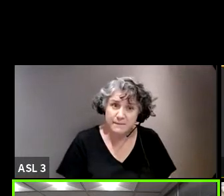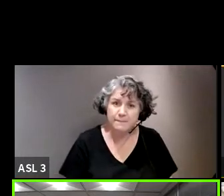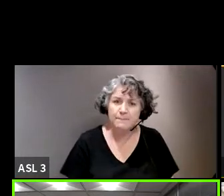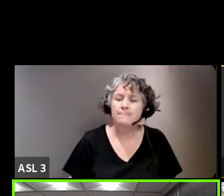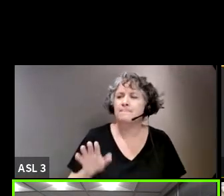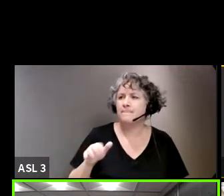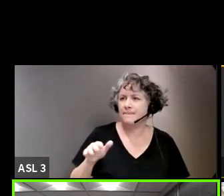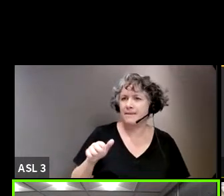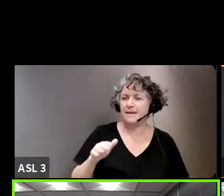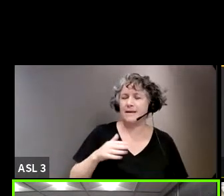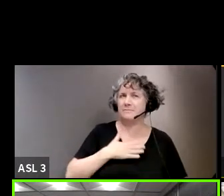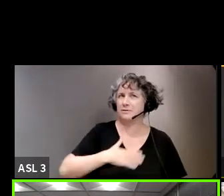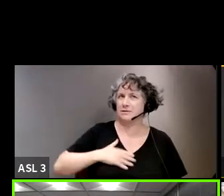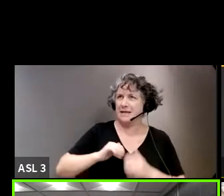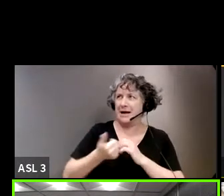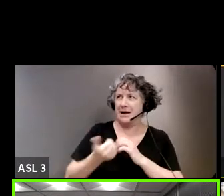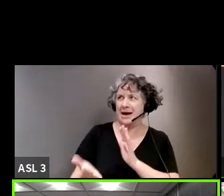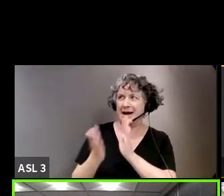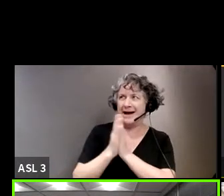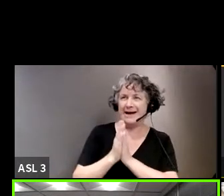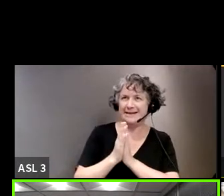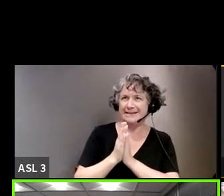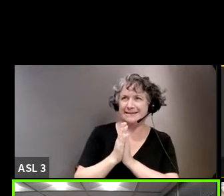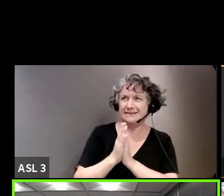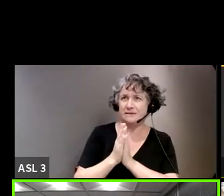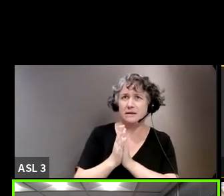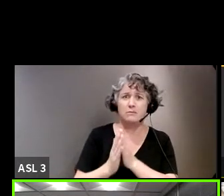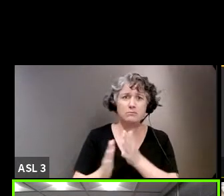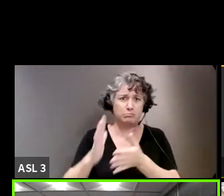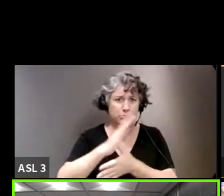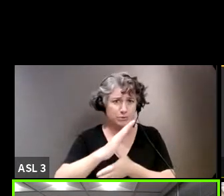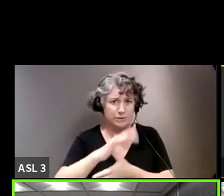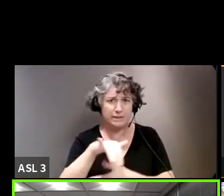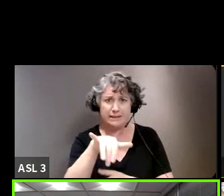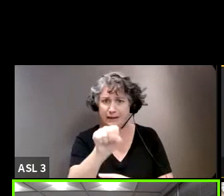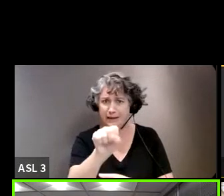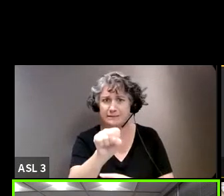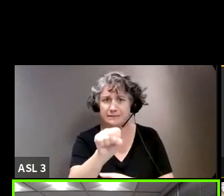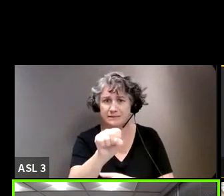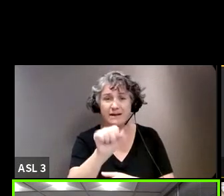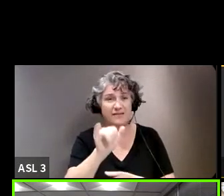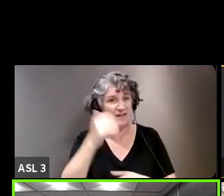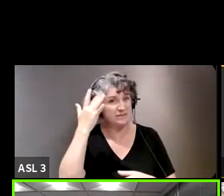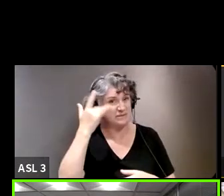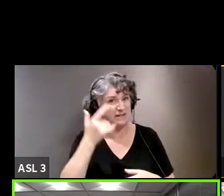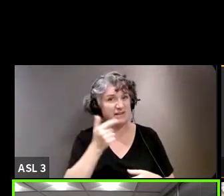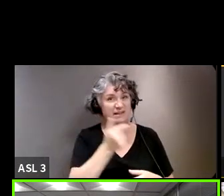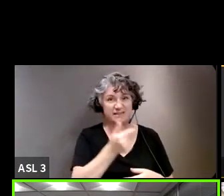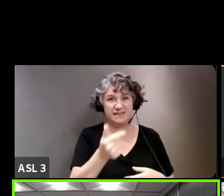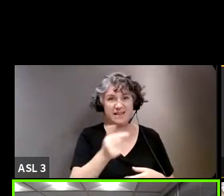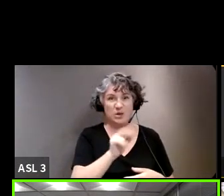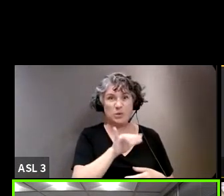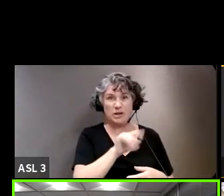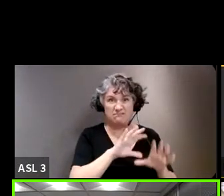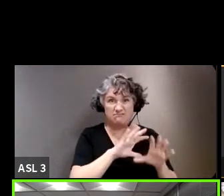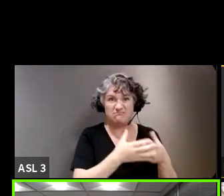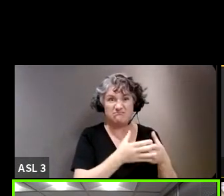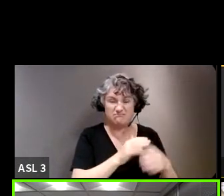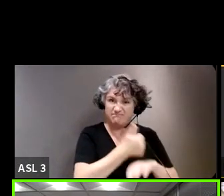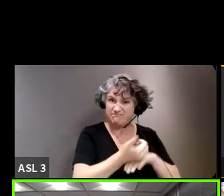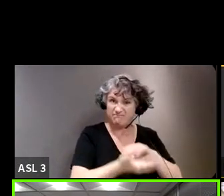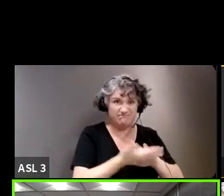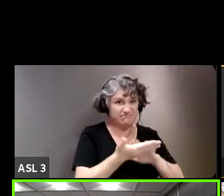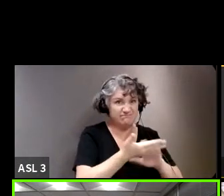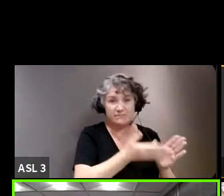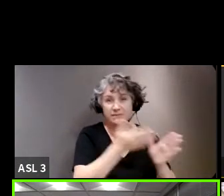i appreciate the way you framed the question it is a priority that's why we've maintained our guns and gangs unit that's why we've maintained our drug